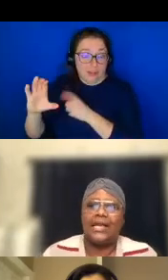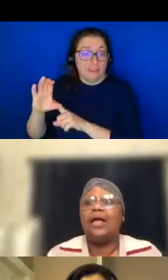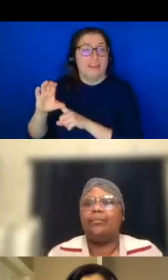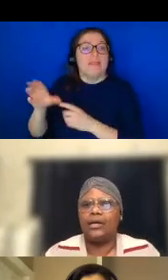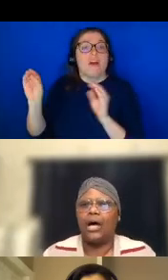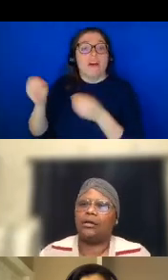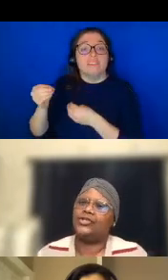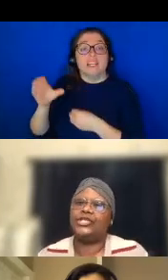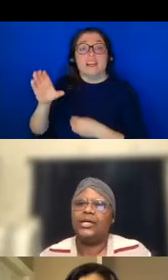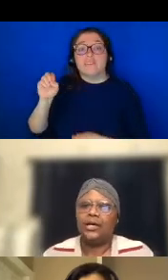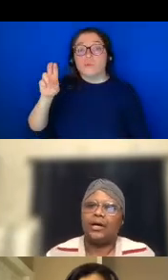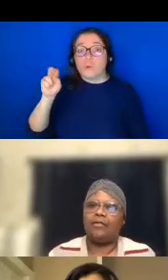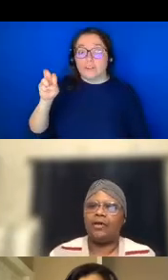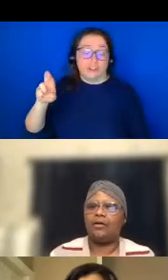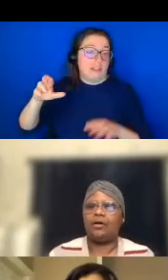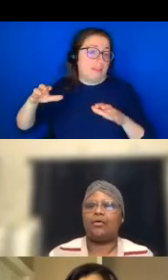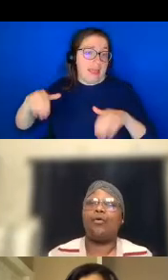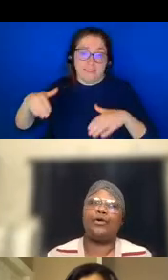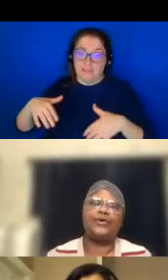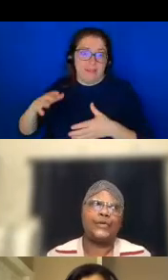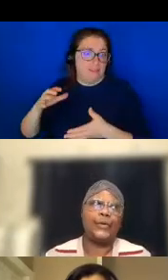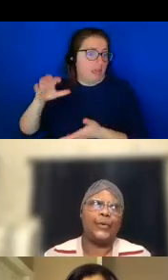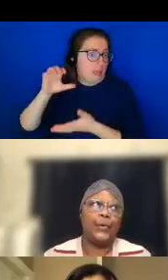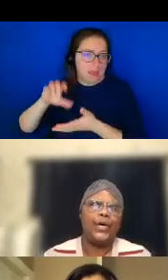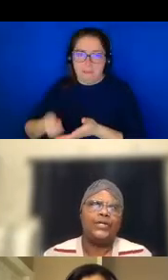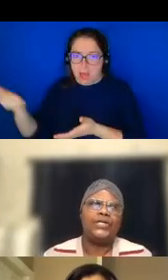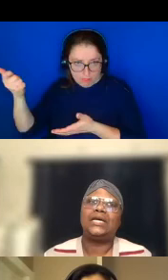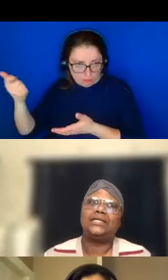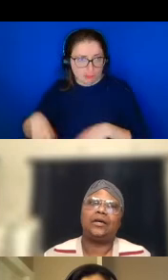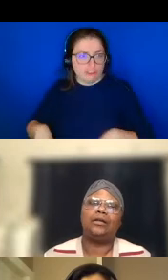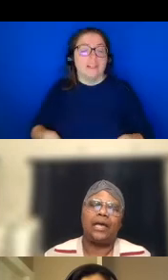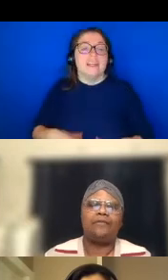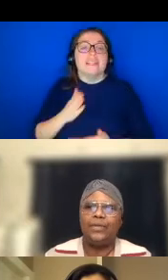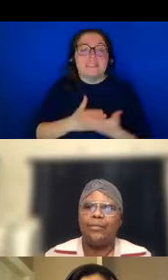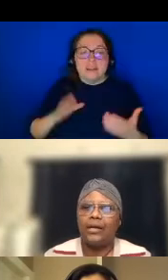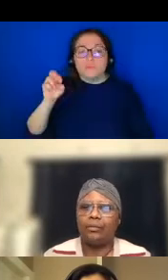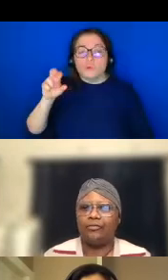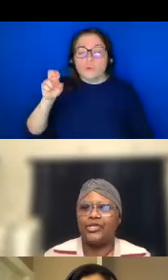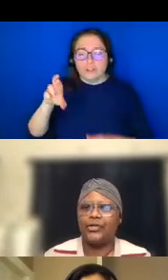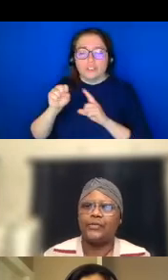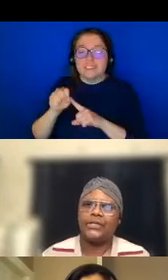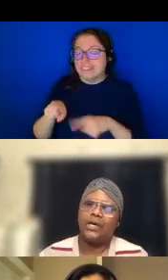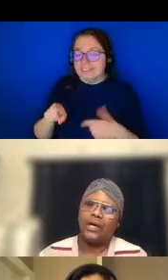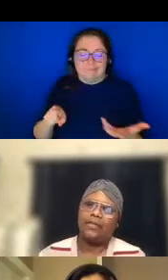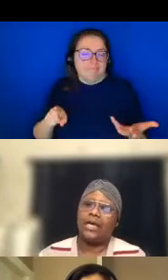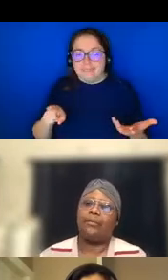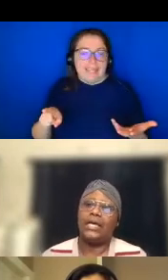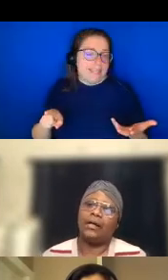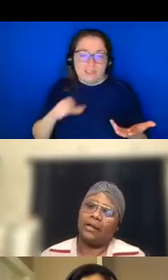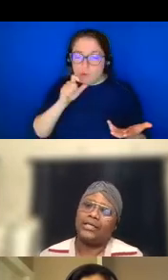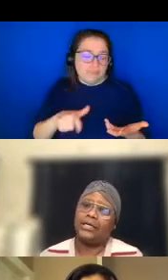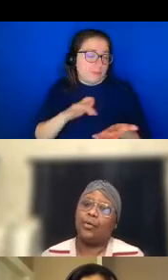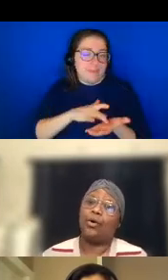has not been abolished, there are coroners who don't necessarily have to be medical professionals. They can